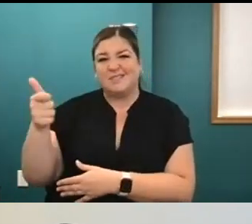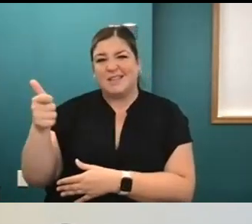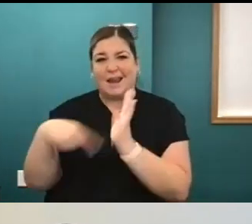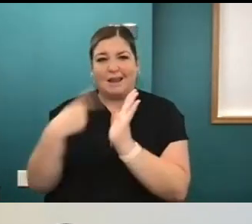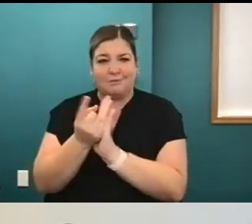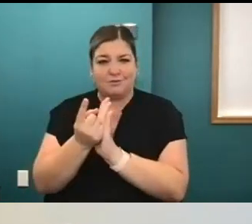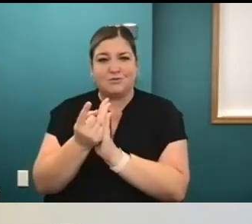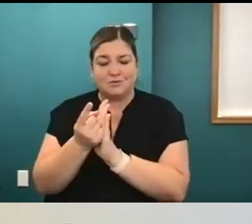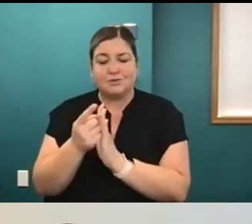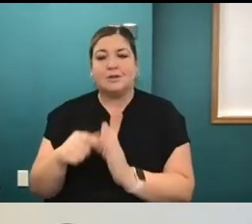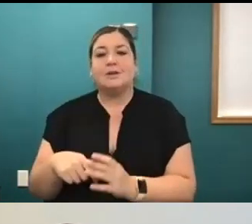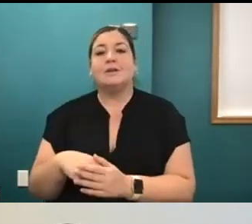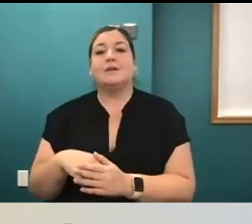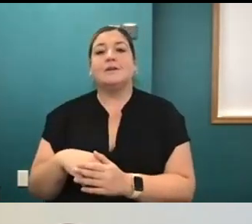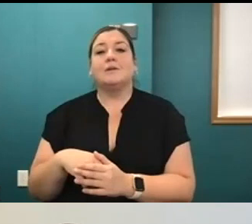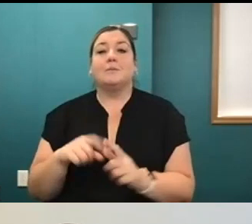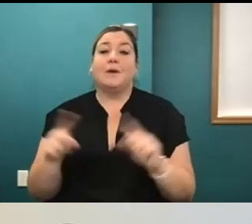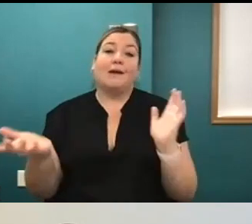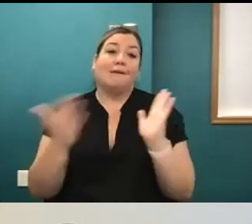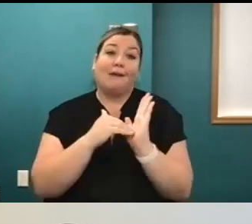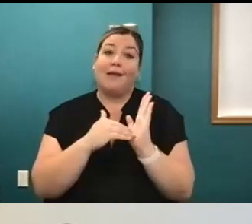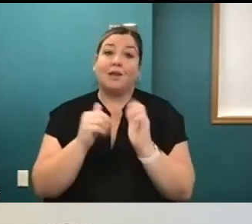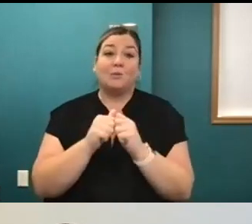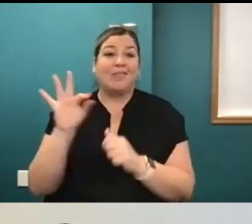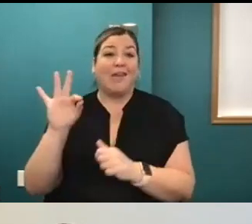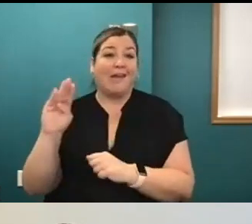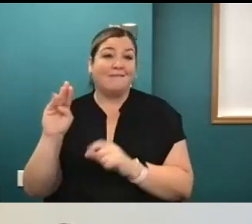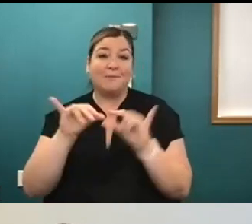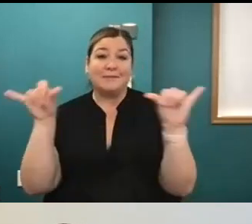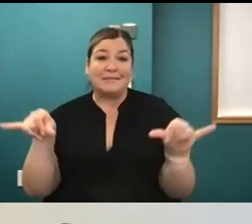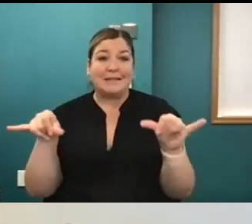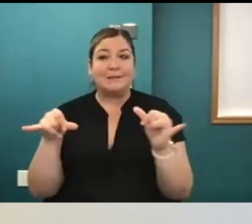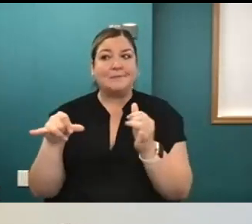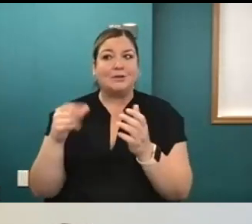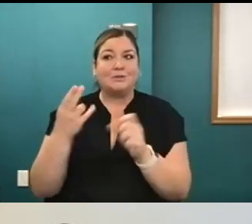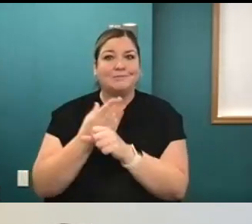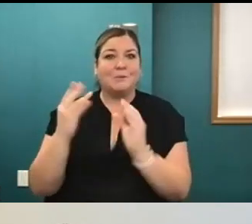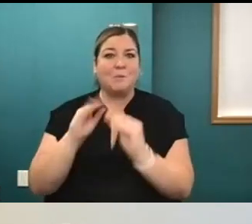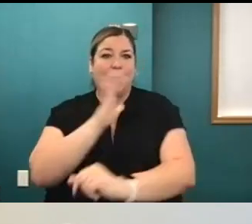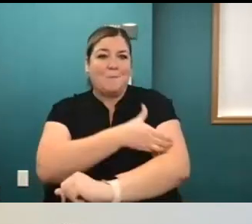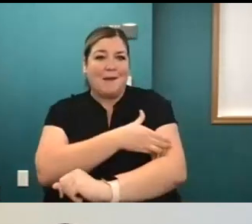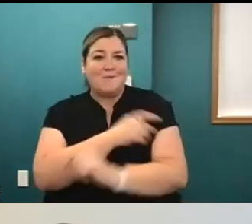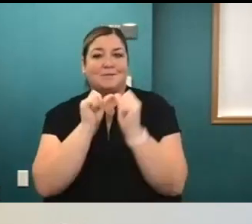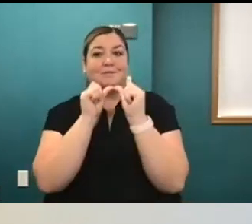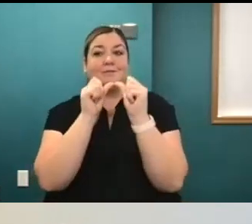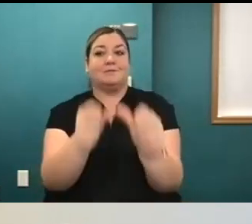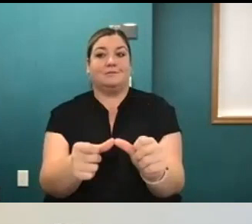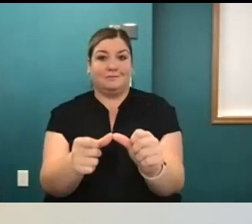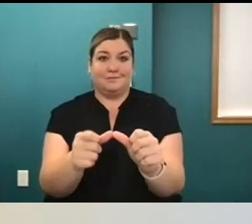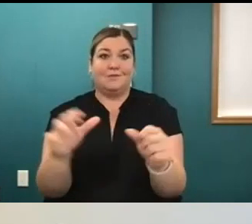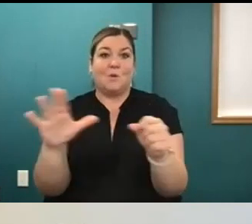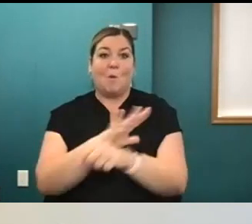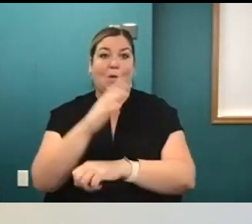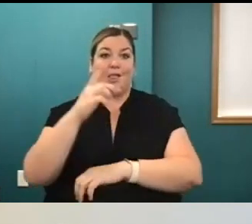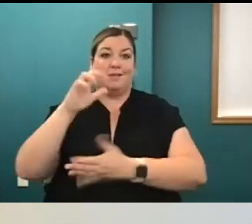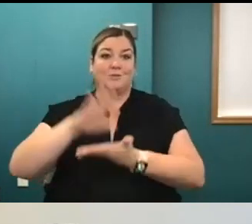version. But, again, with FM, you're utilizing a little bit more power, particularly when it's on throughout the school day, which again is why I think